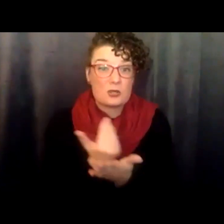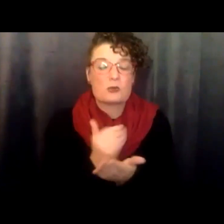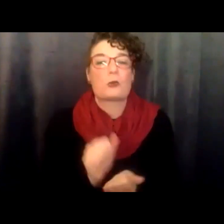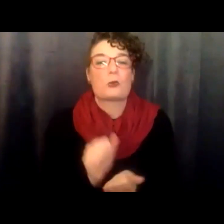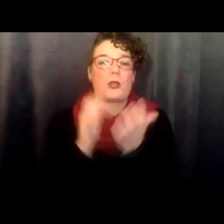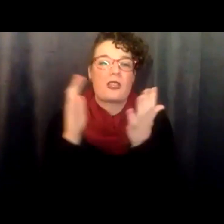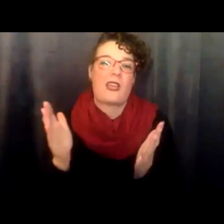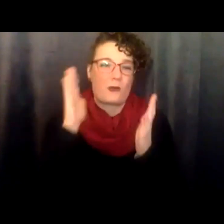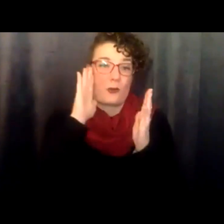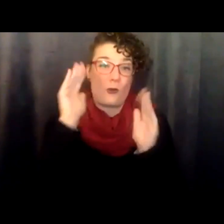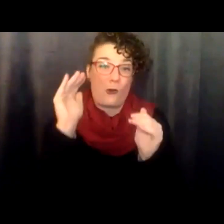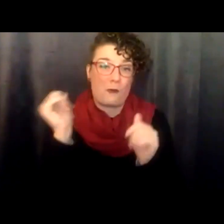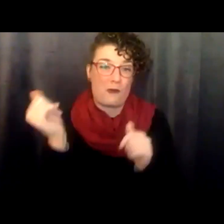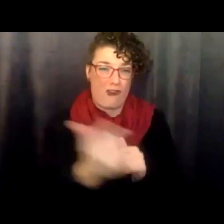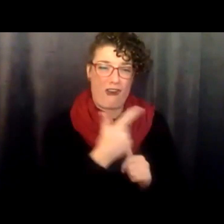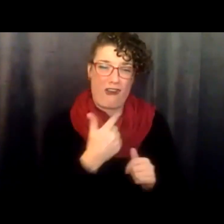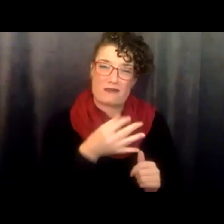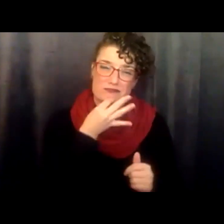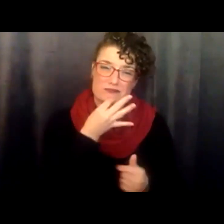sustain hope.